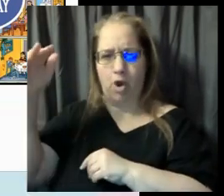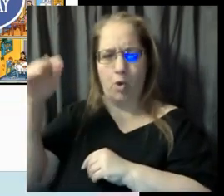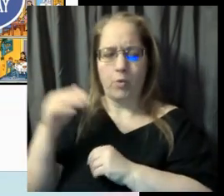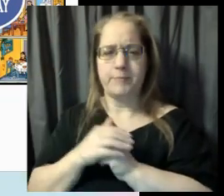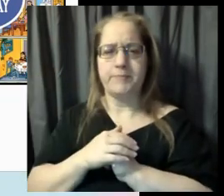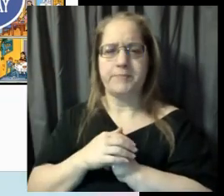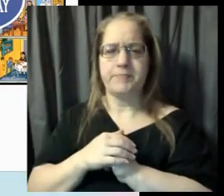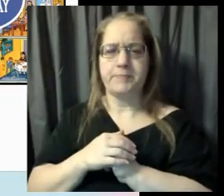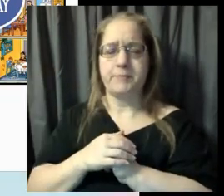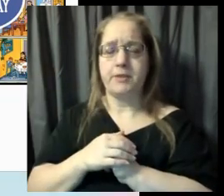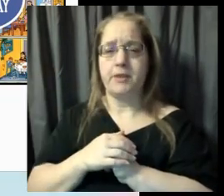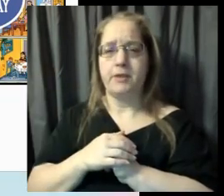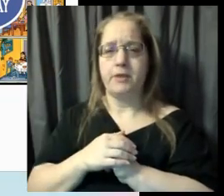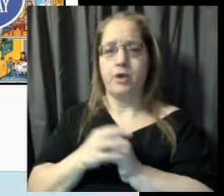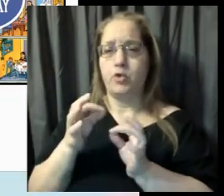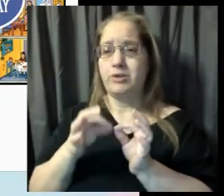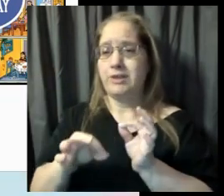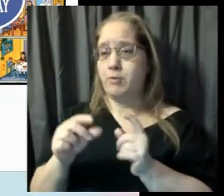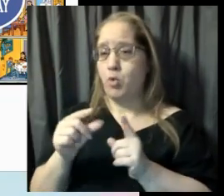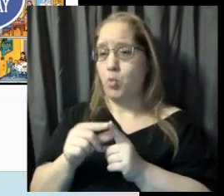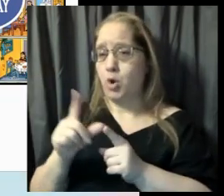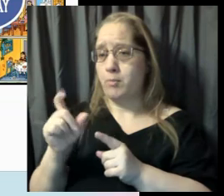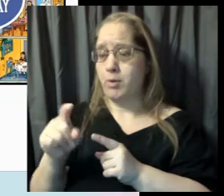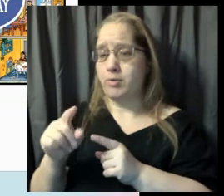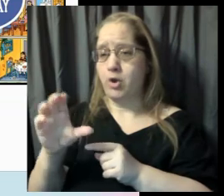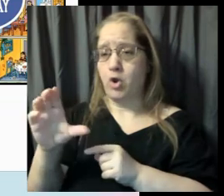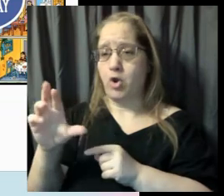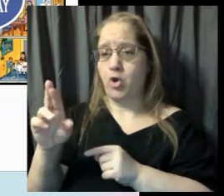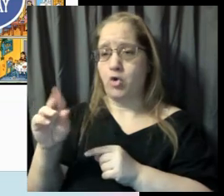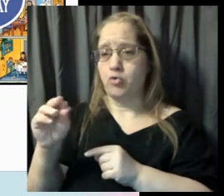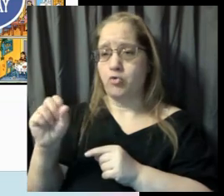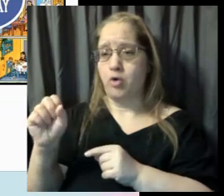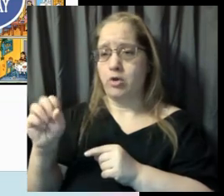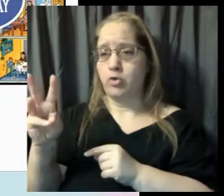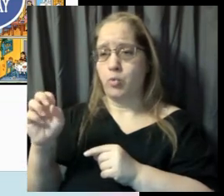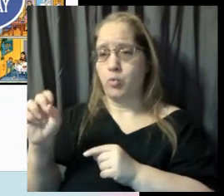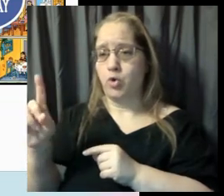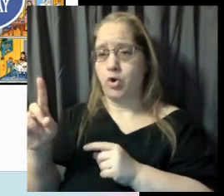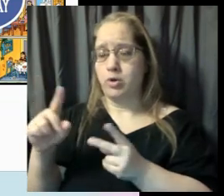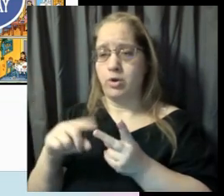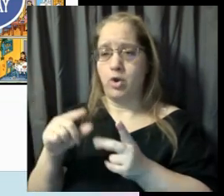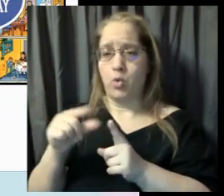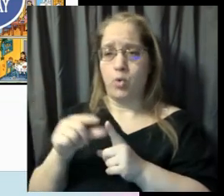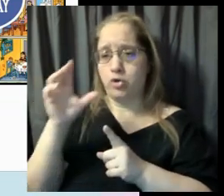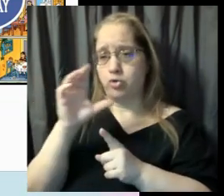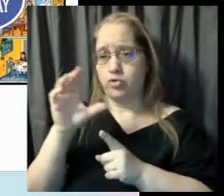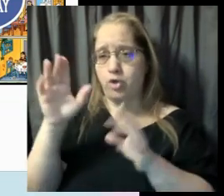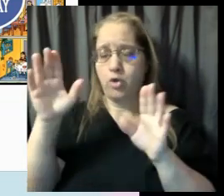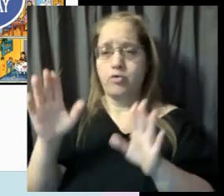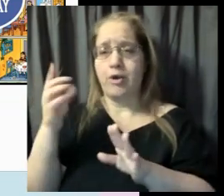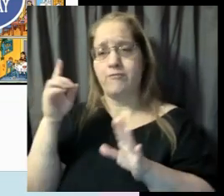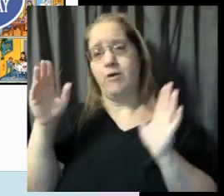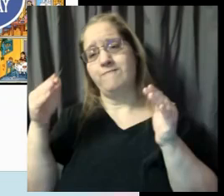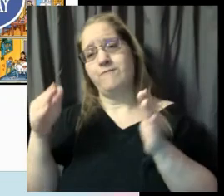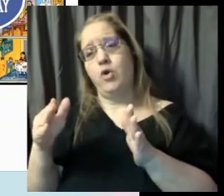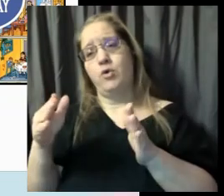also do simple word puzzles like crossword or word searches. These are all just great for